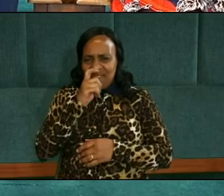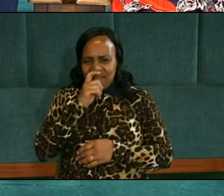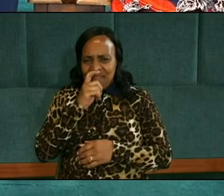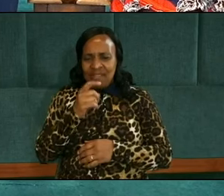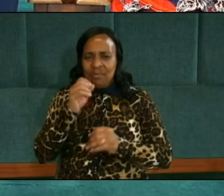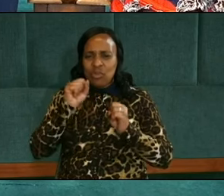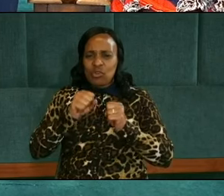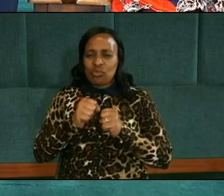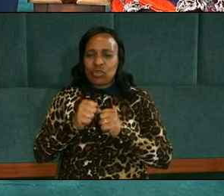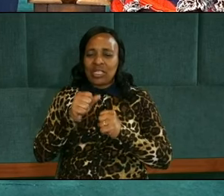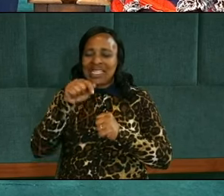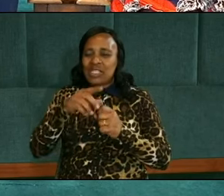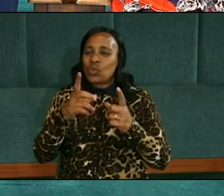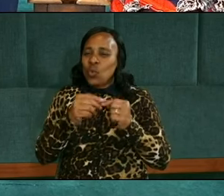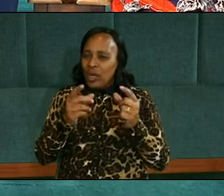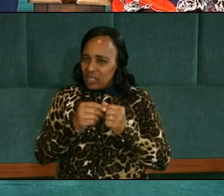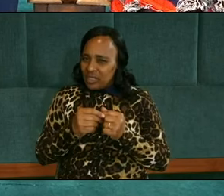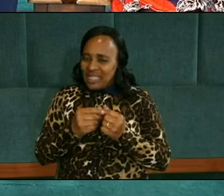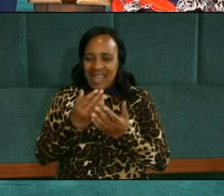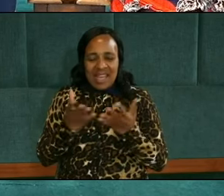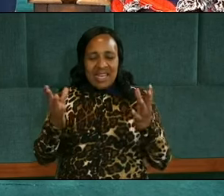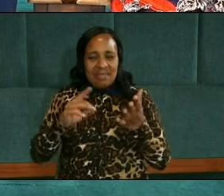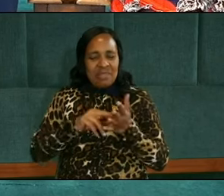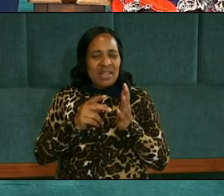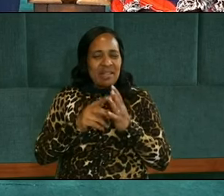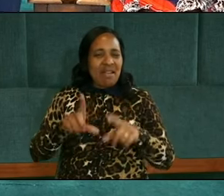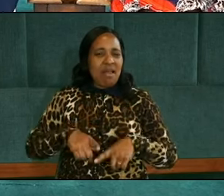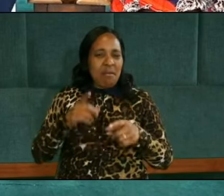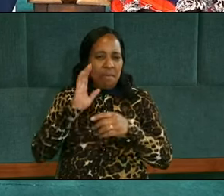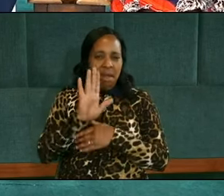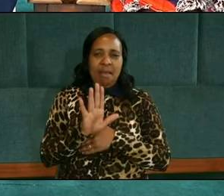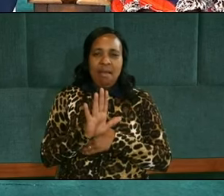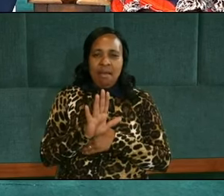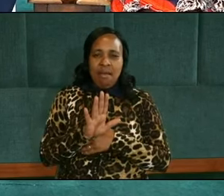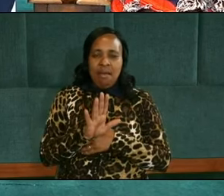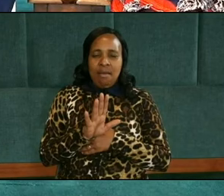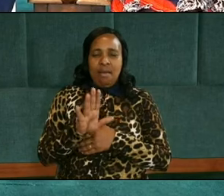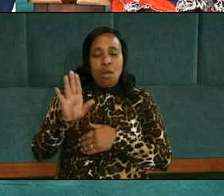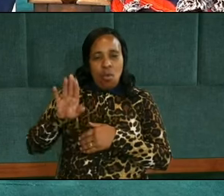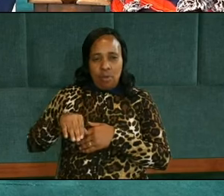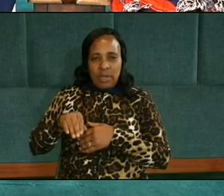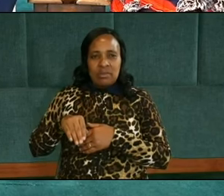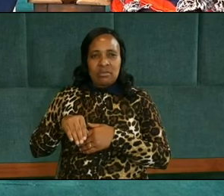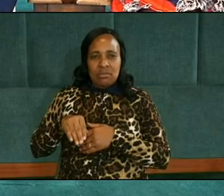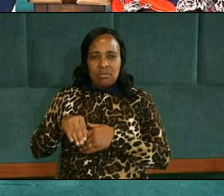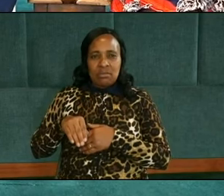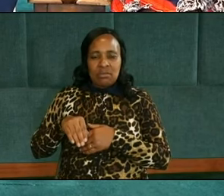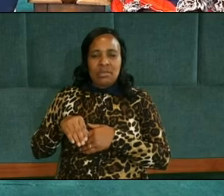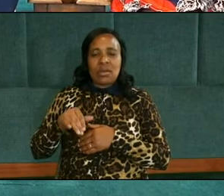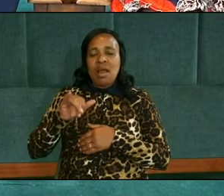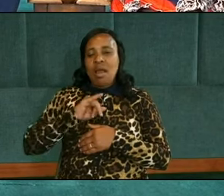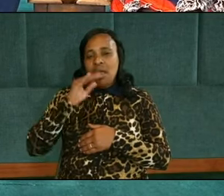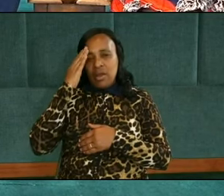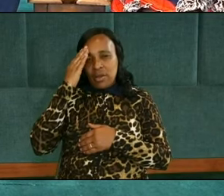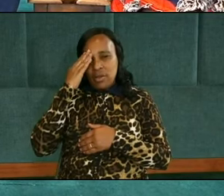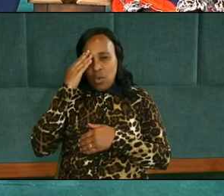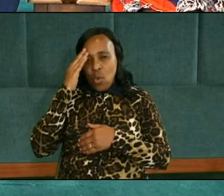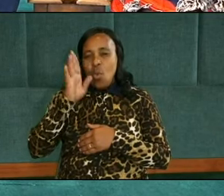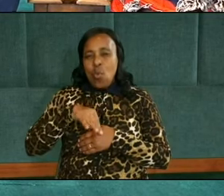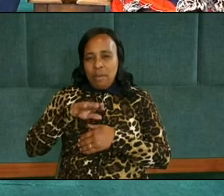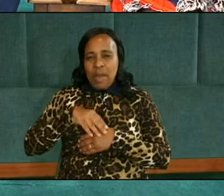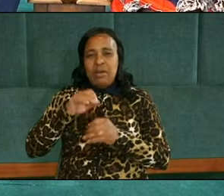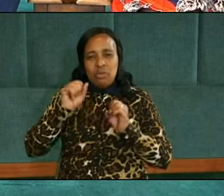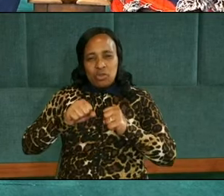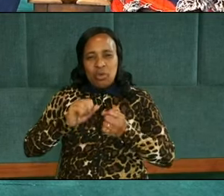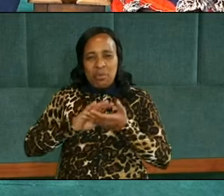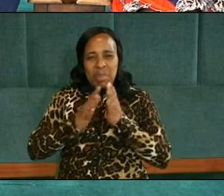the page. Do these words have any meaning in your life? As a woman, and I know women can be very jealous of